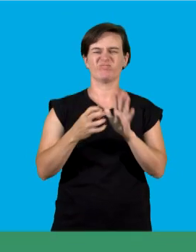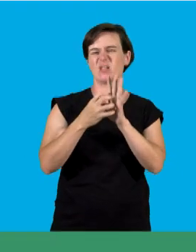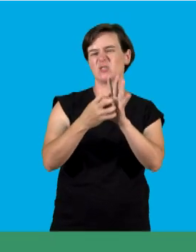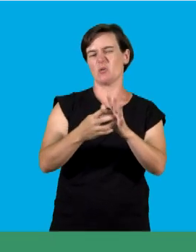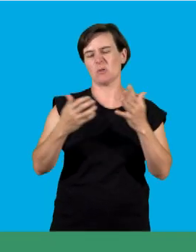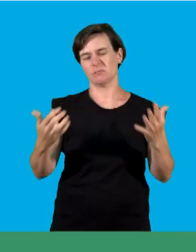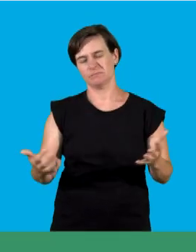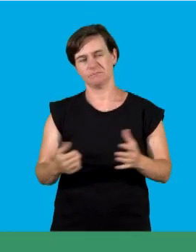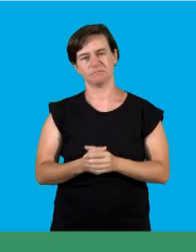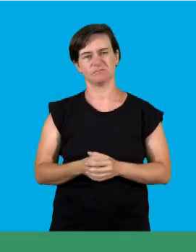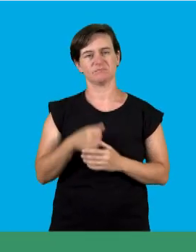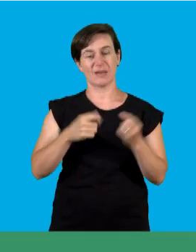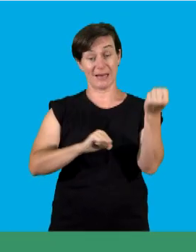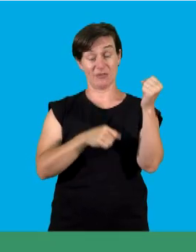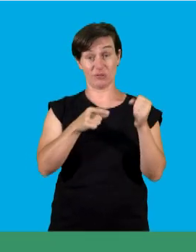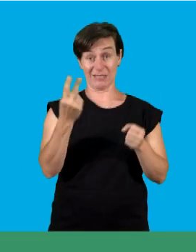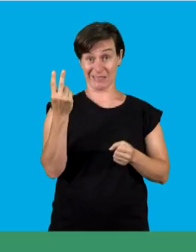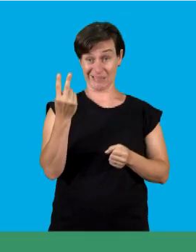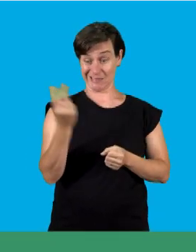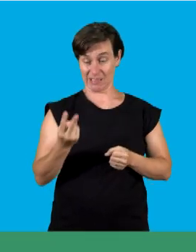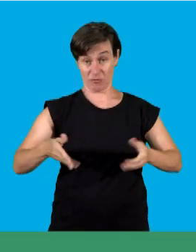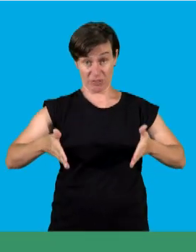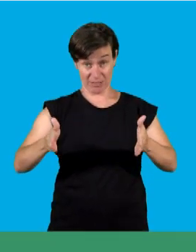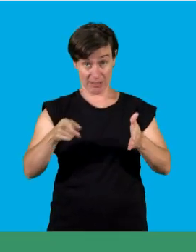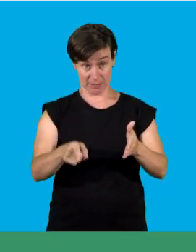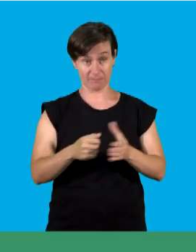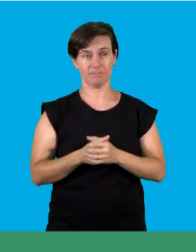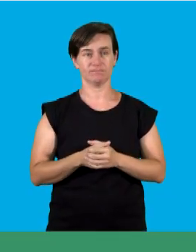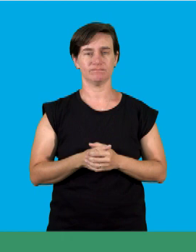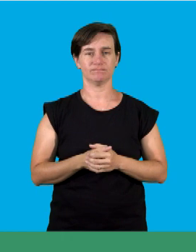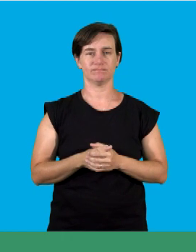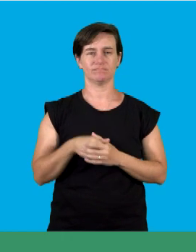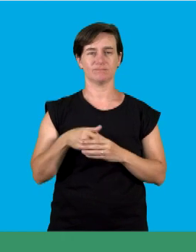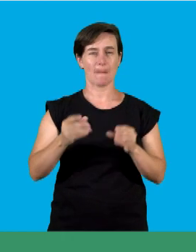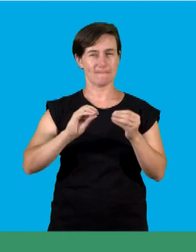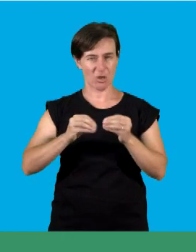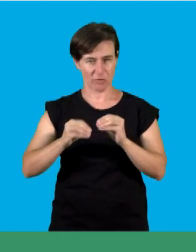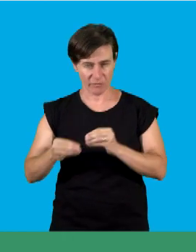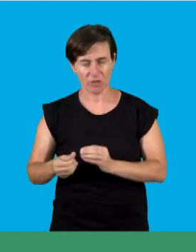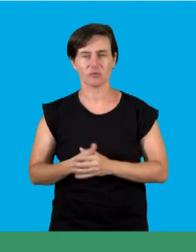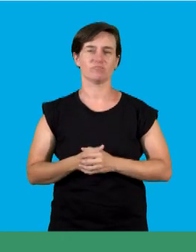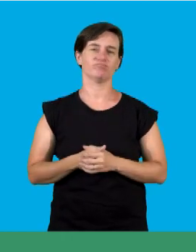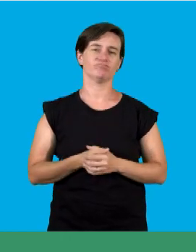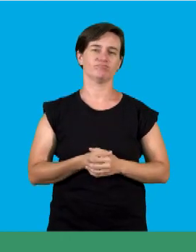of industries that are found in the secondary sector. We have our